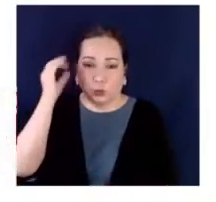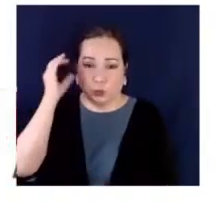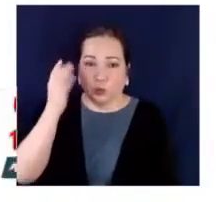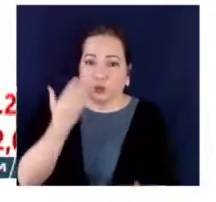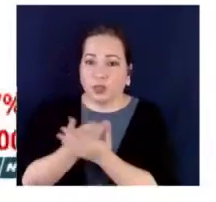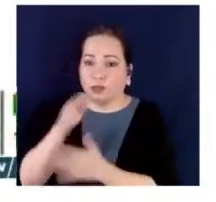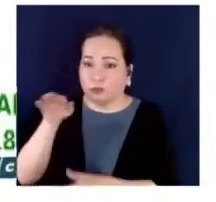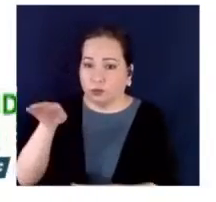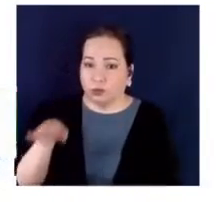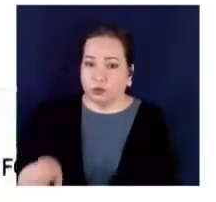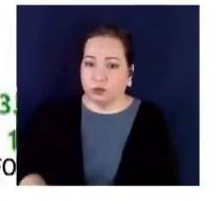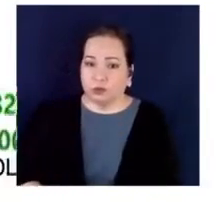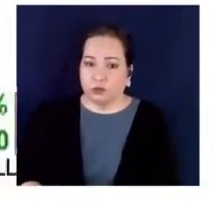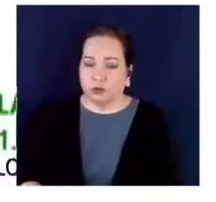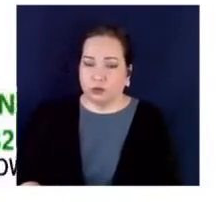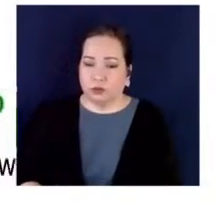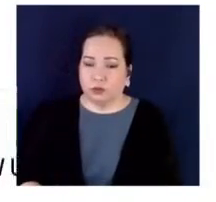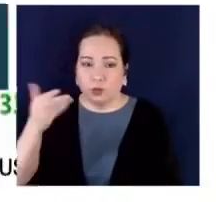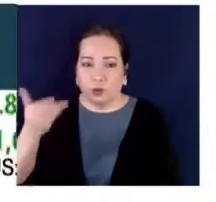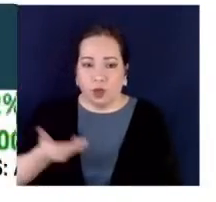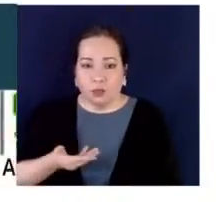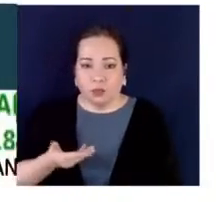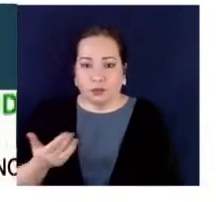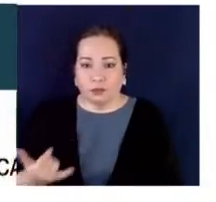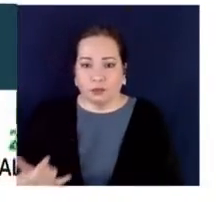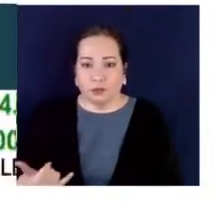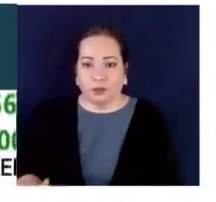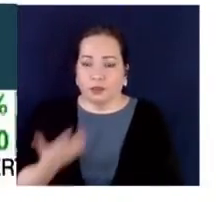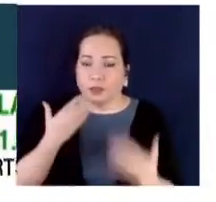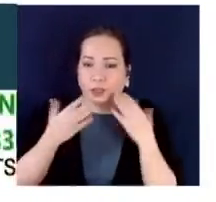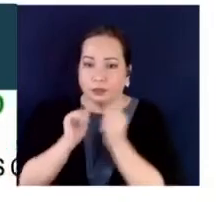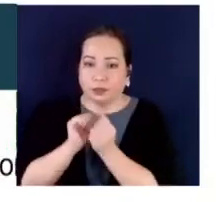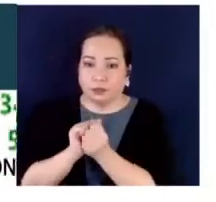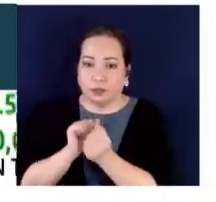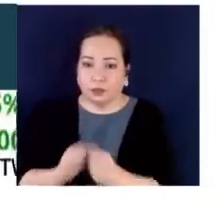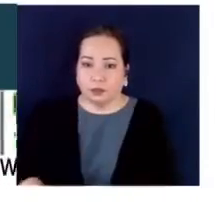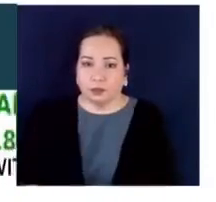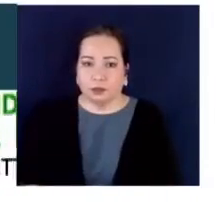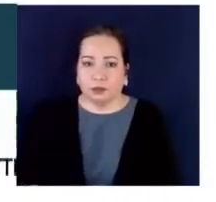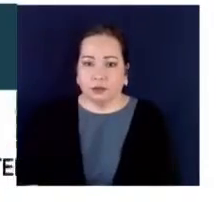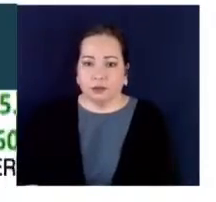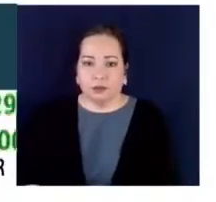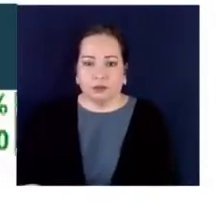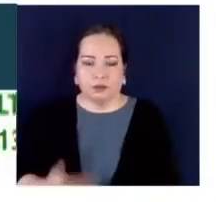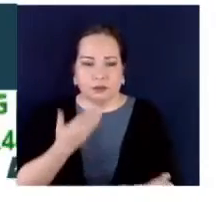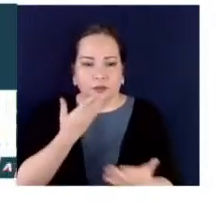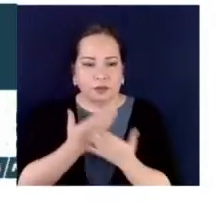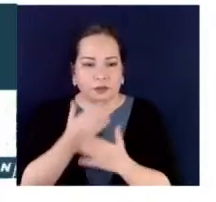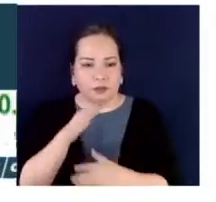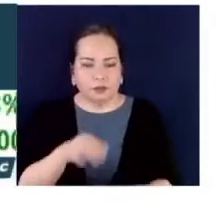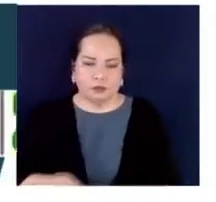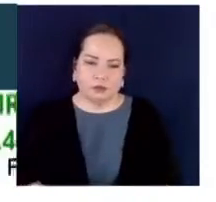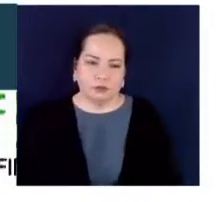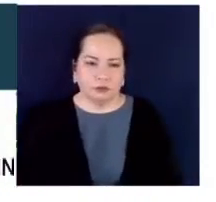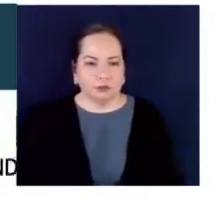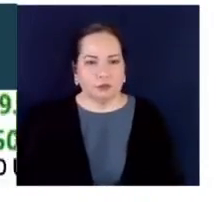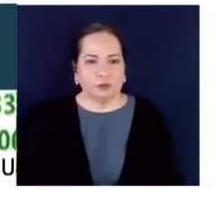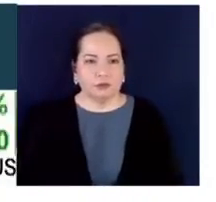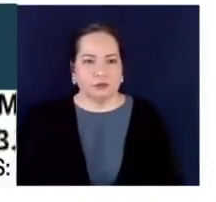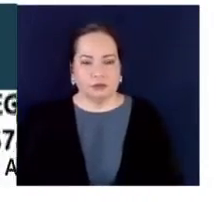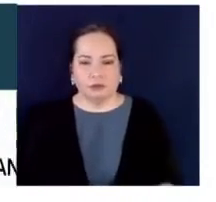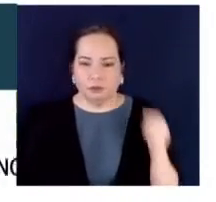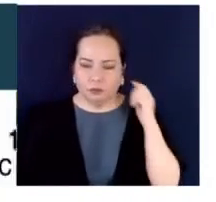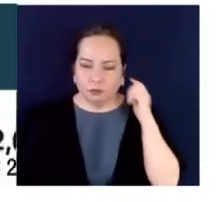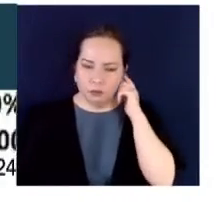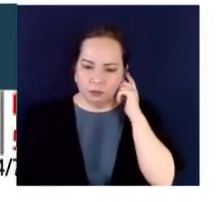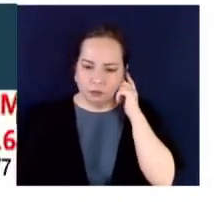afternoon, Carmina. All right, so it was a welcome move, welcome announcement coming from the President. What made the President issue his announcement anyway,